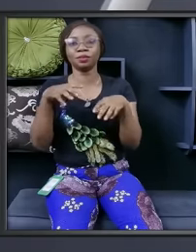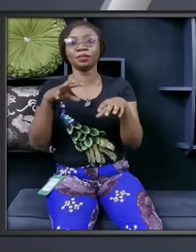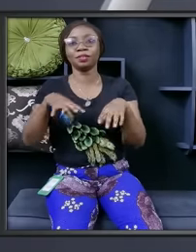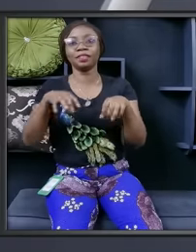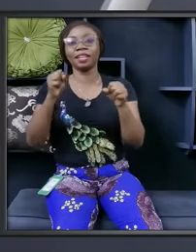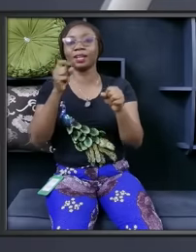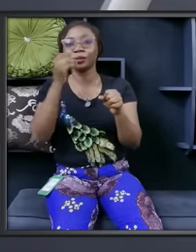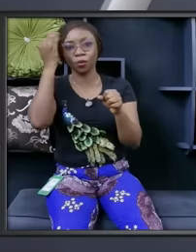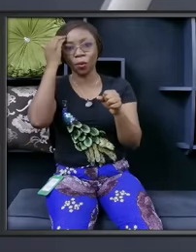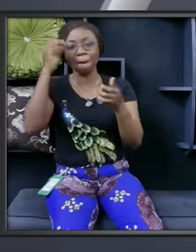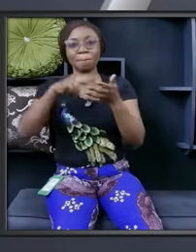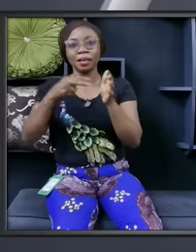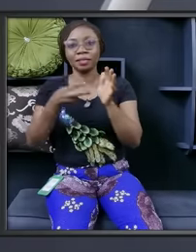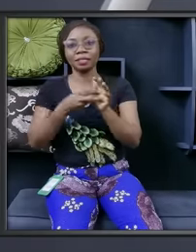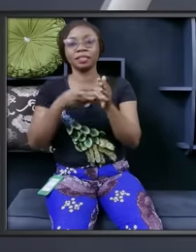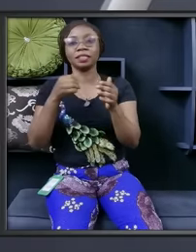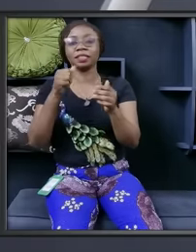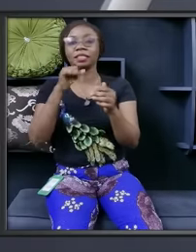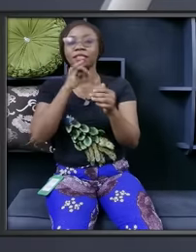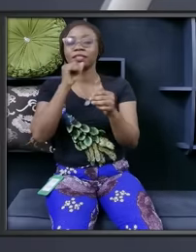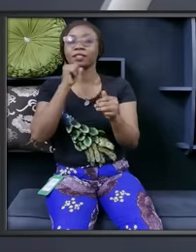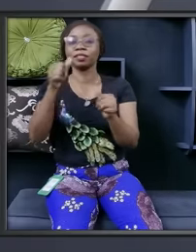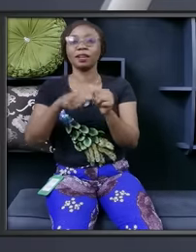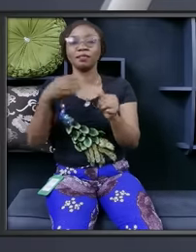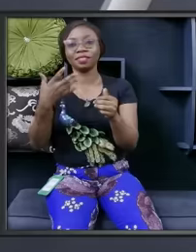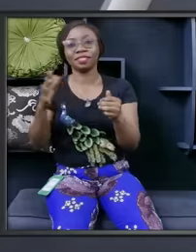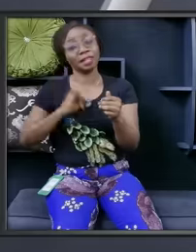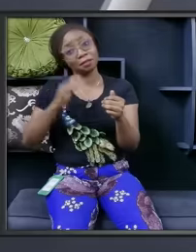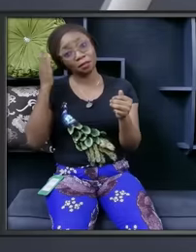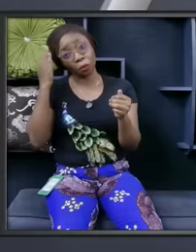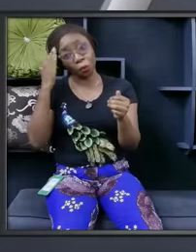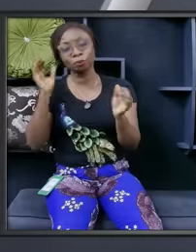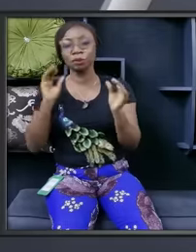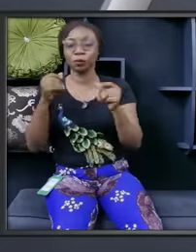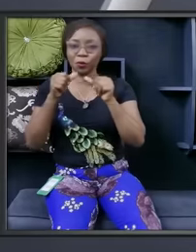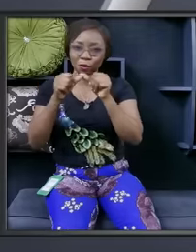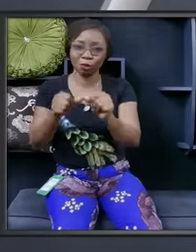Meaning to say, no be everything I didn't know. So continue, madam.